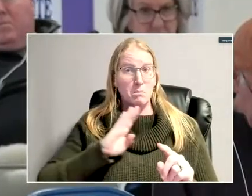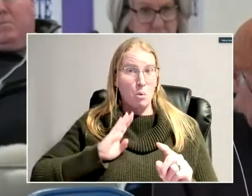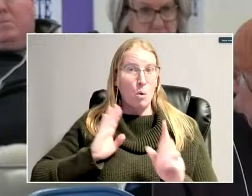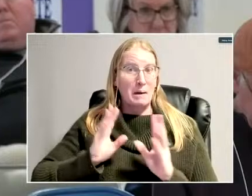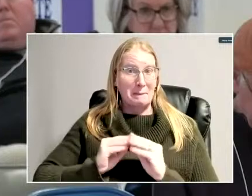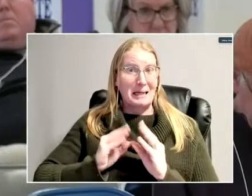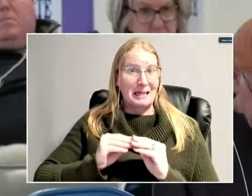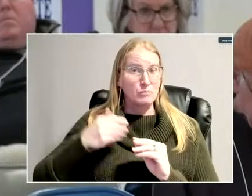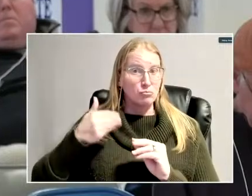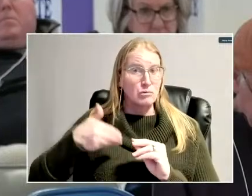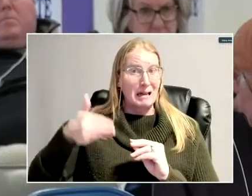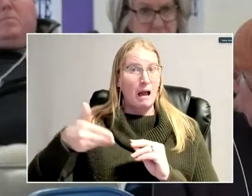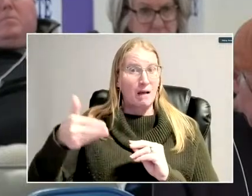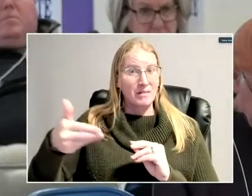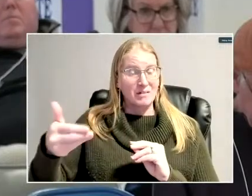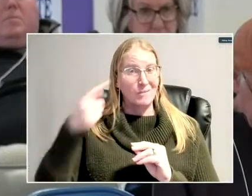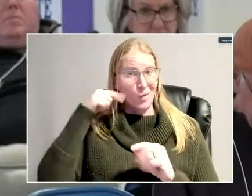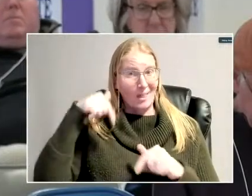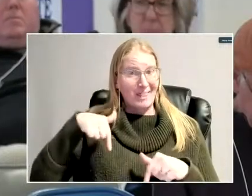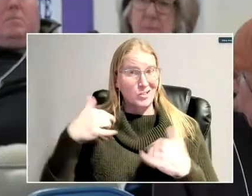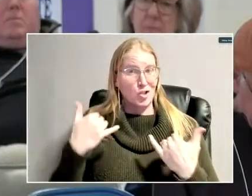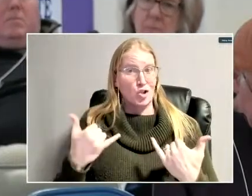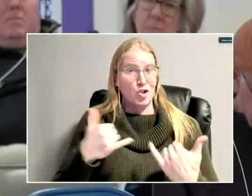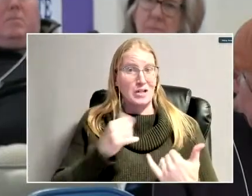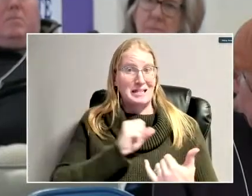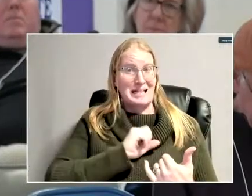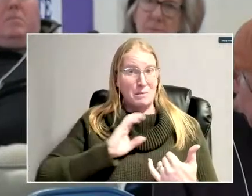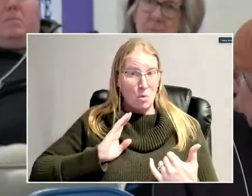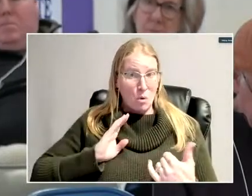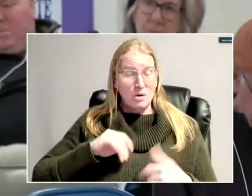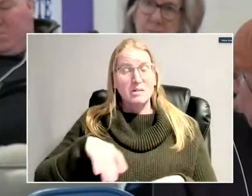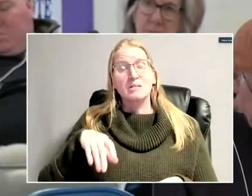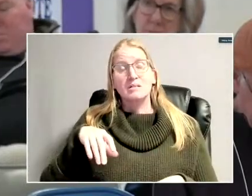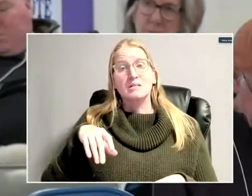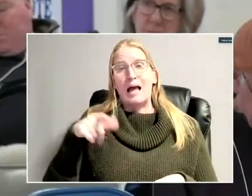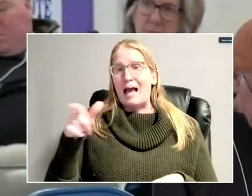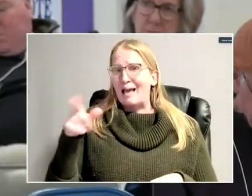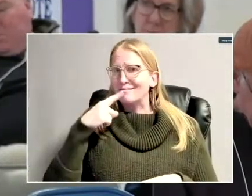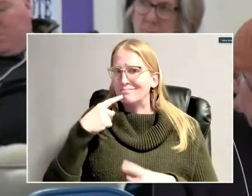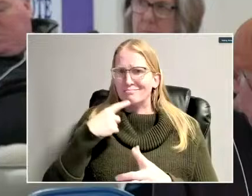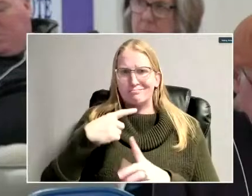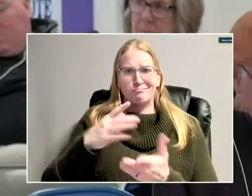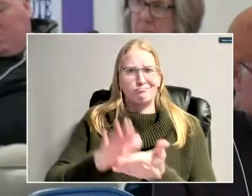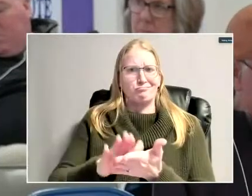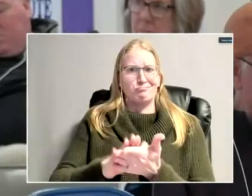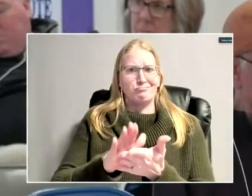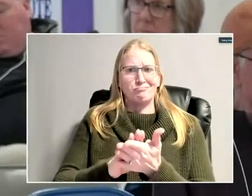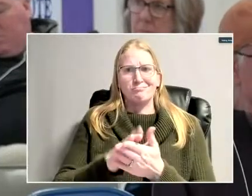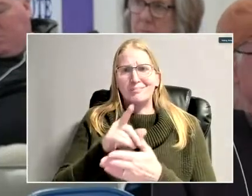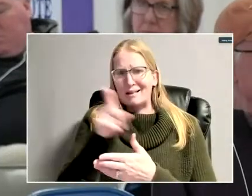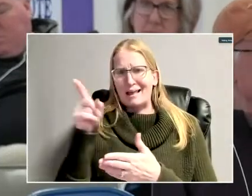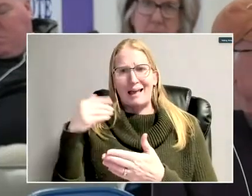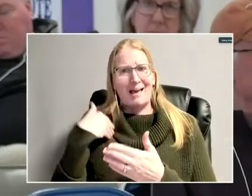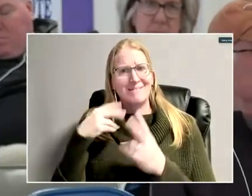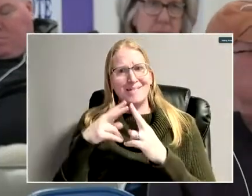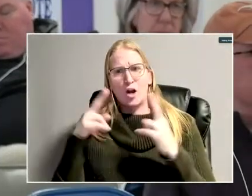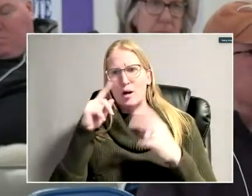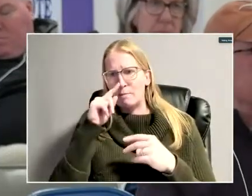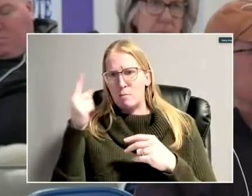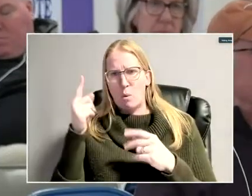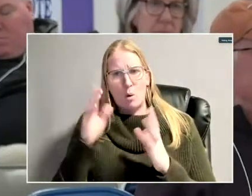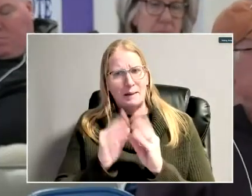frequently under this select board and uh have complimented them on having very boring meetings